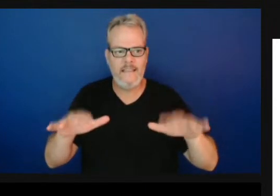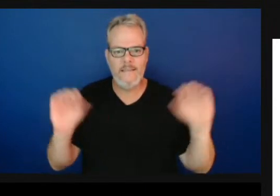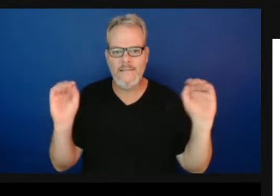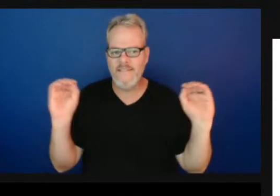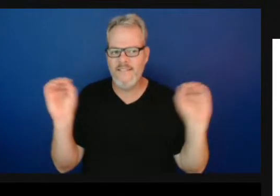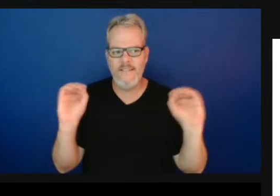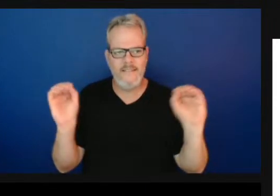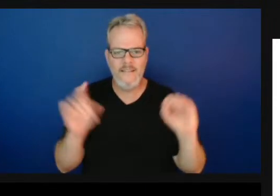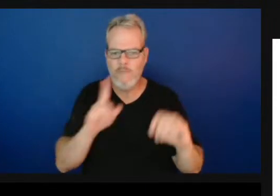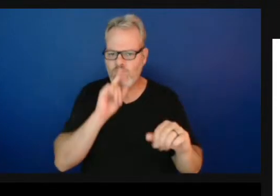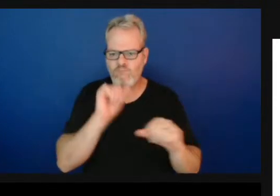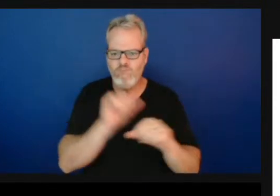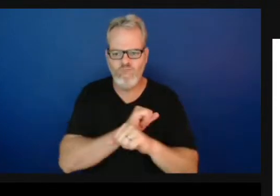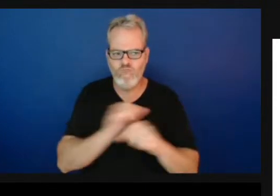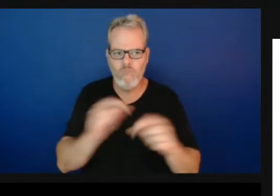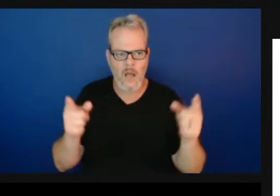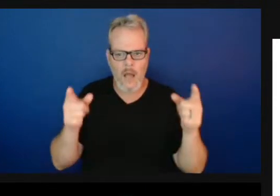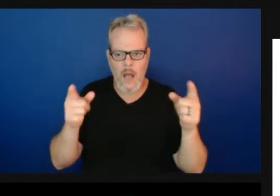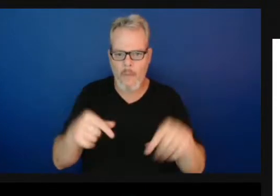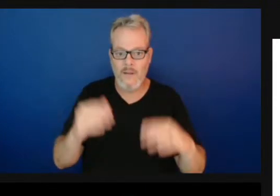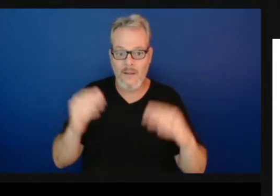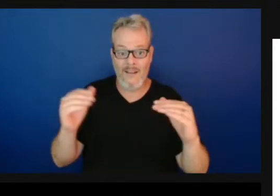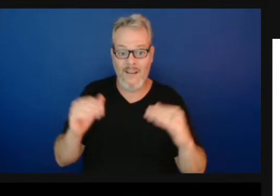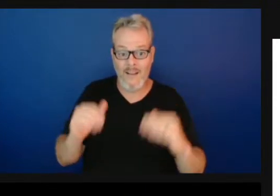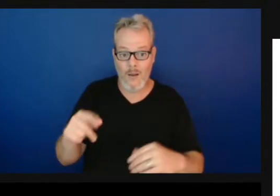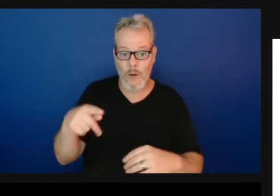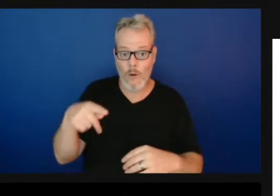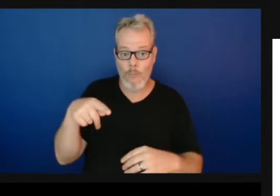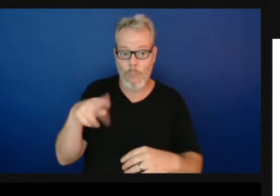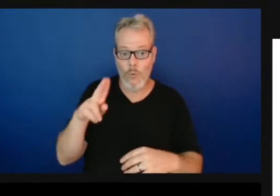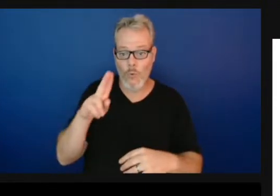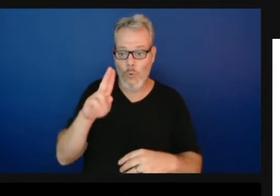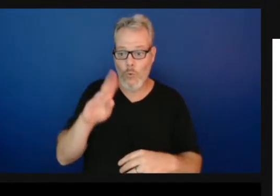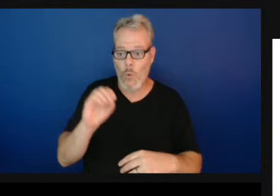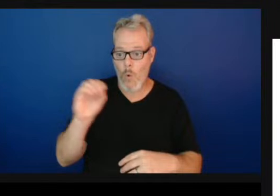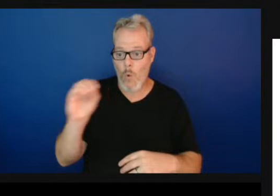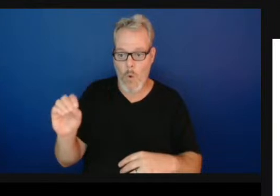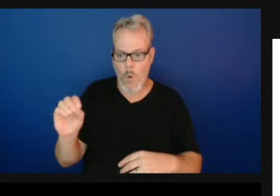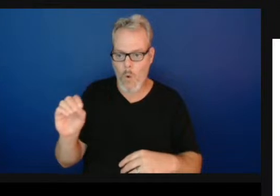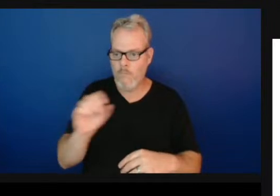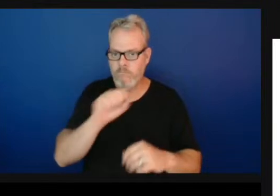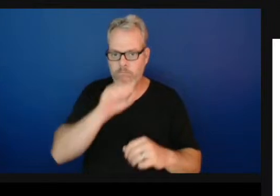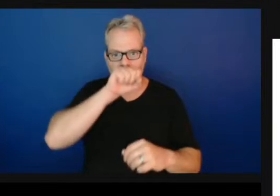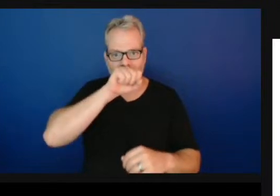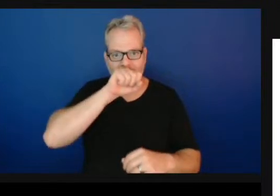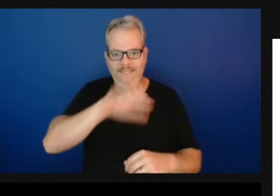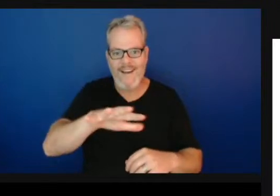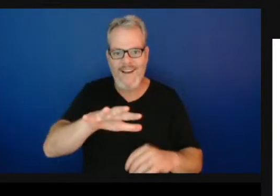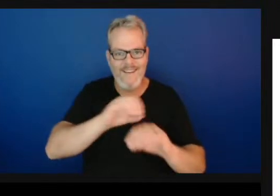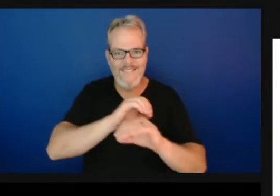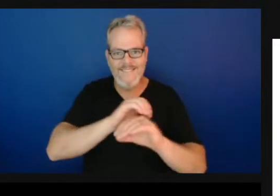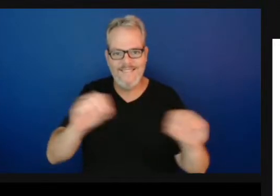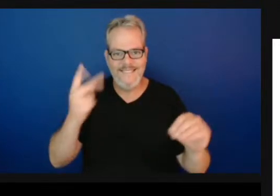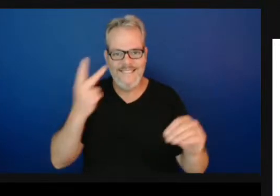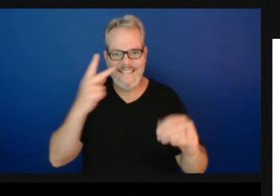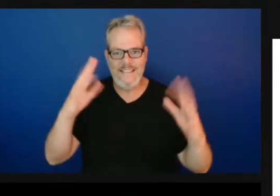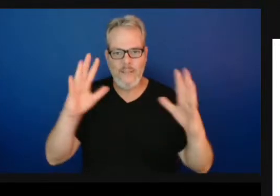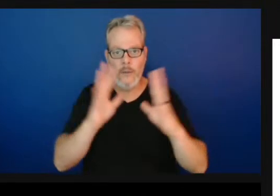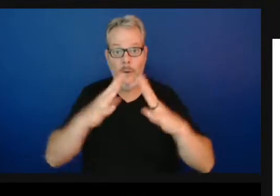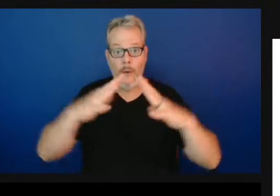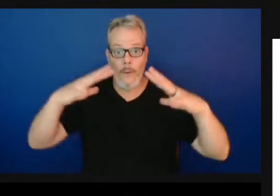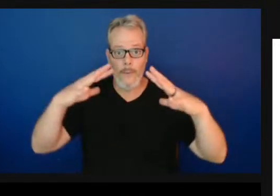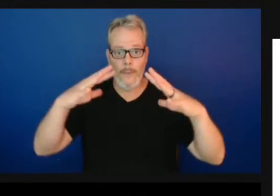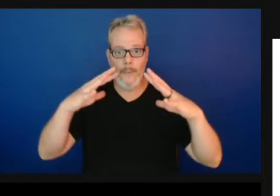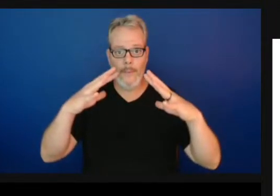tilt-wise. And Pu'o'o really didn't even show the pulses, honestly. It's just still deflating at the cone.